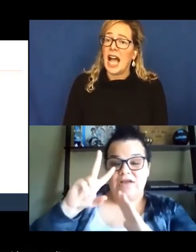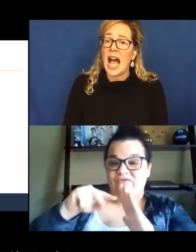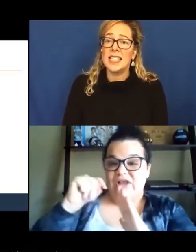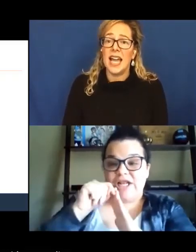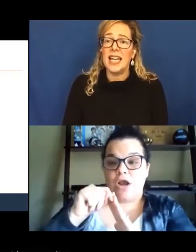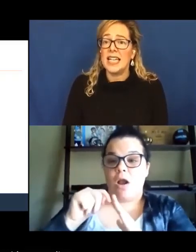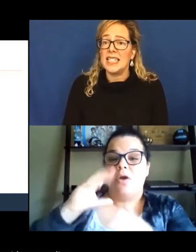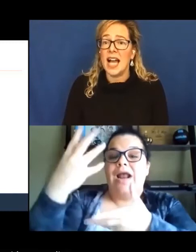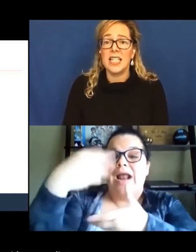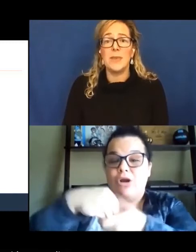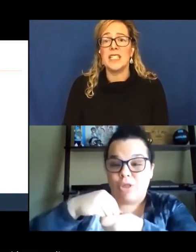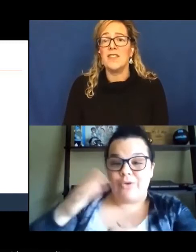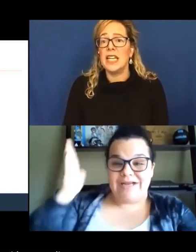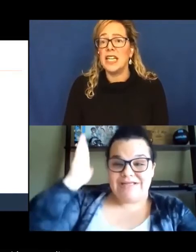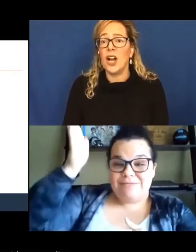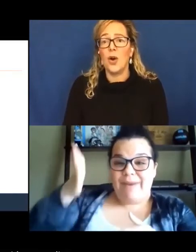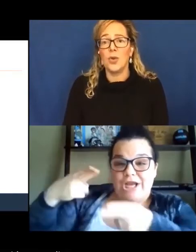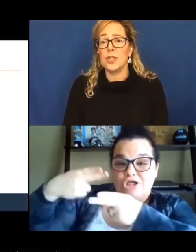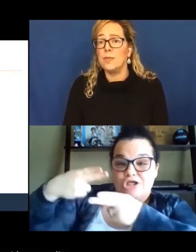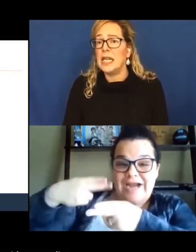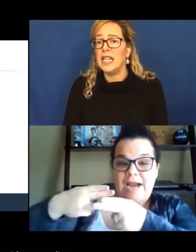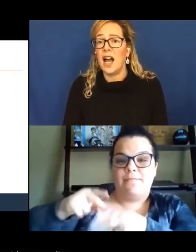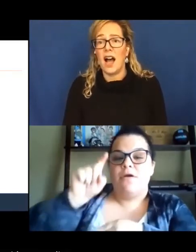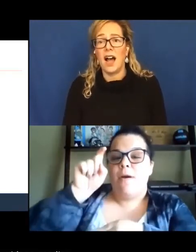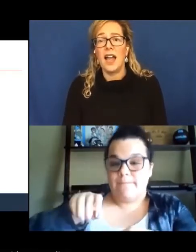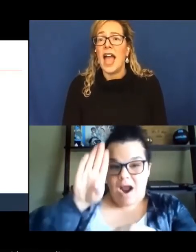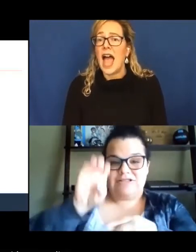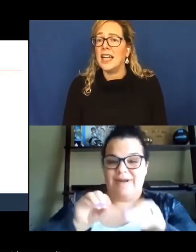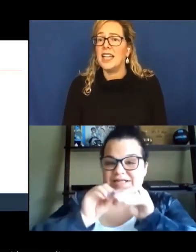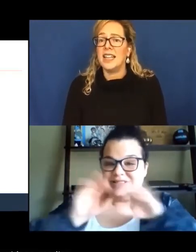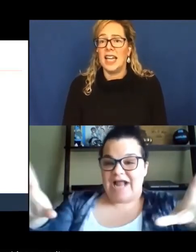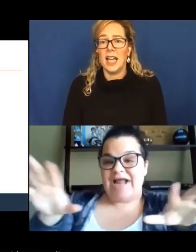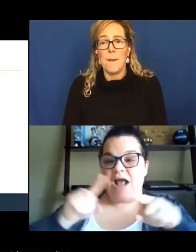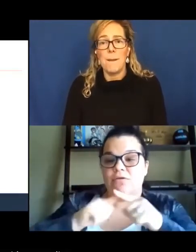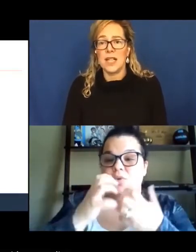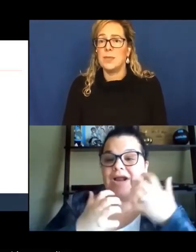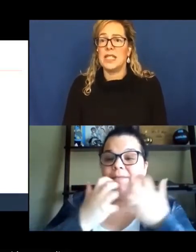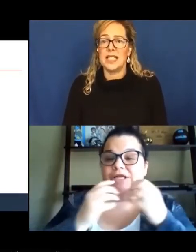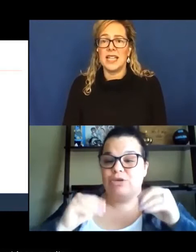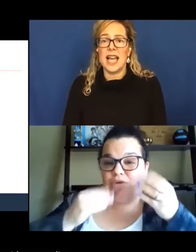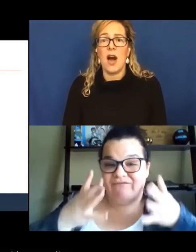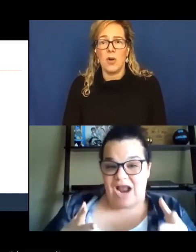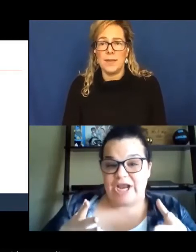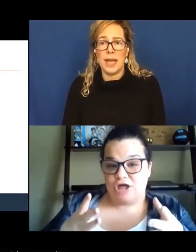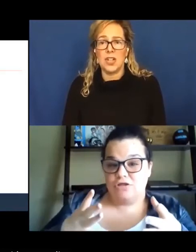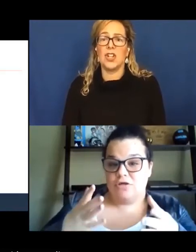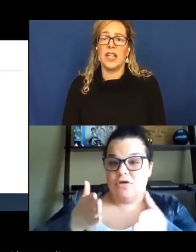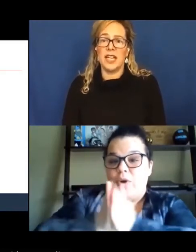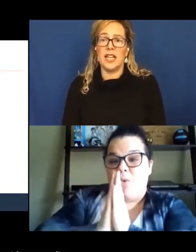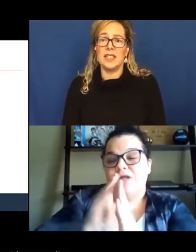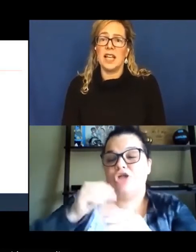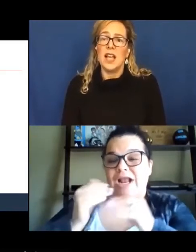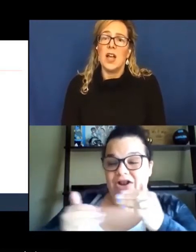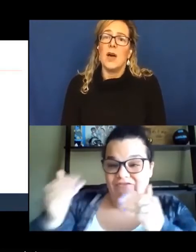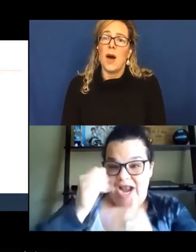And any content, any documents, videos, media, anything must be sent out, and make sure